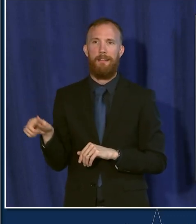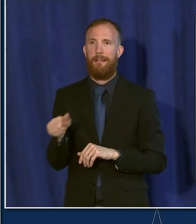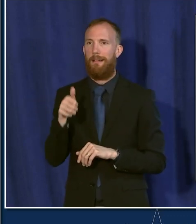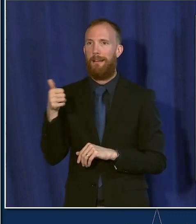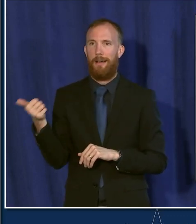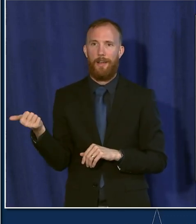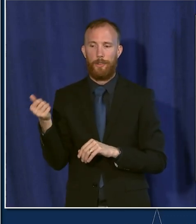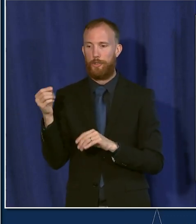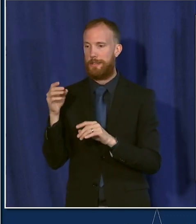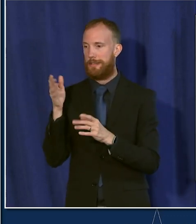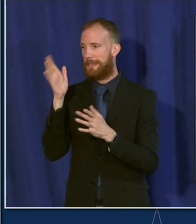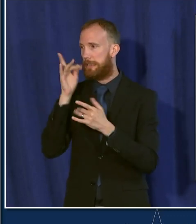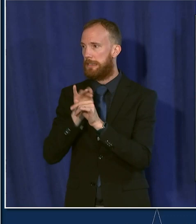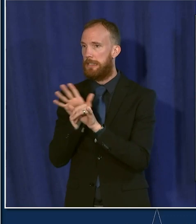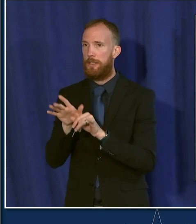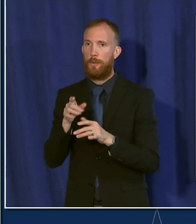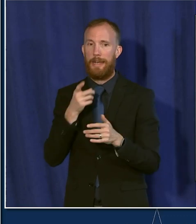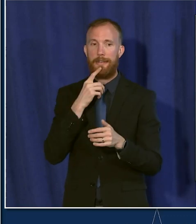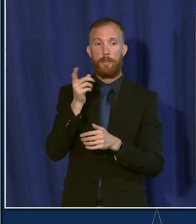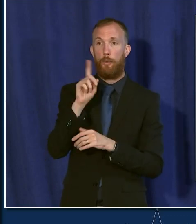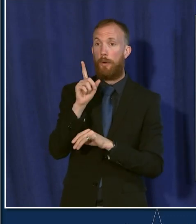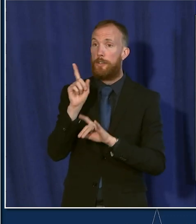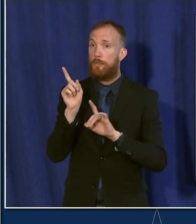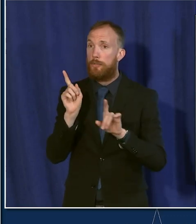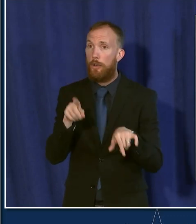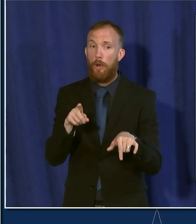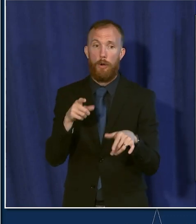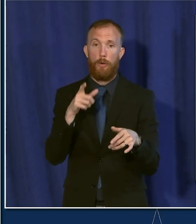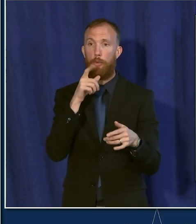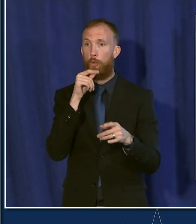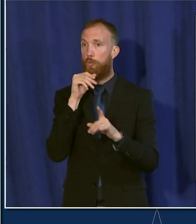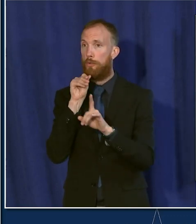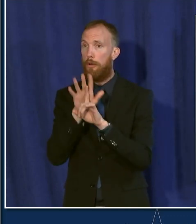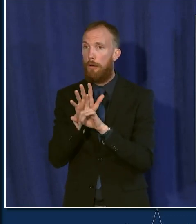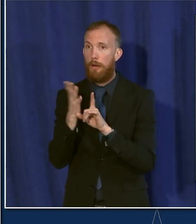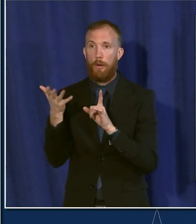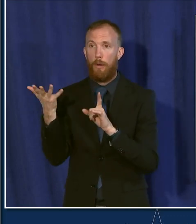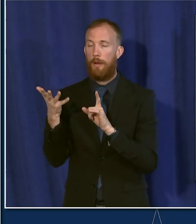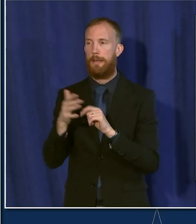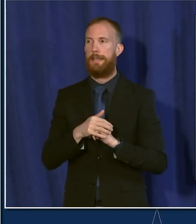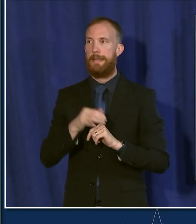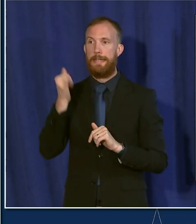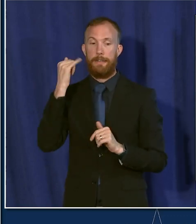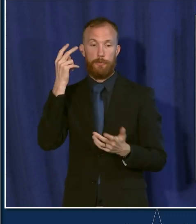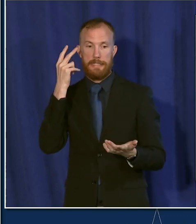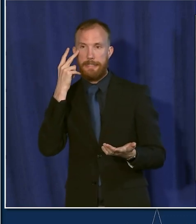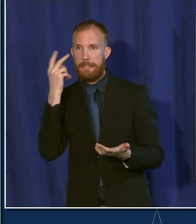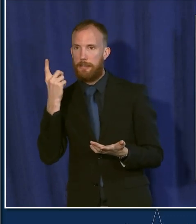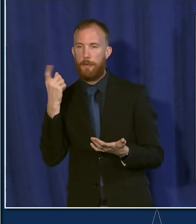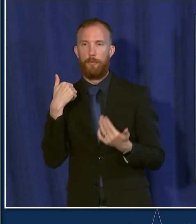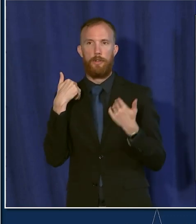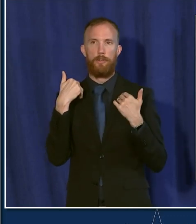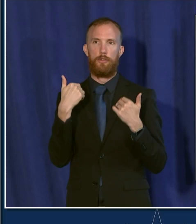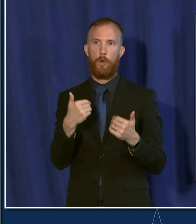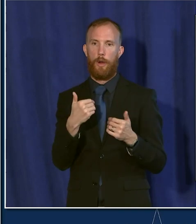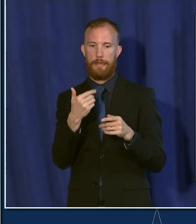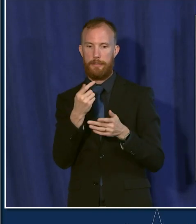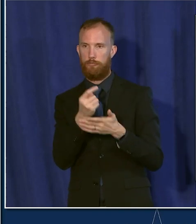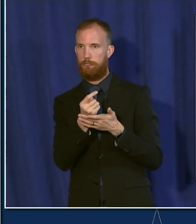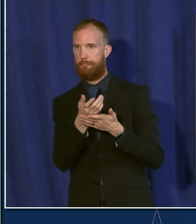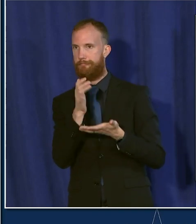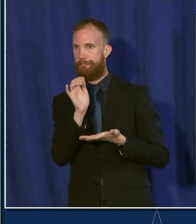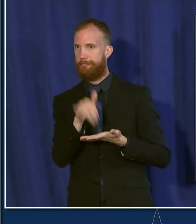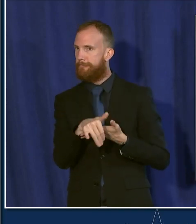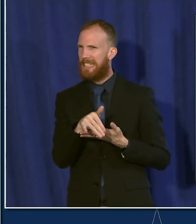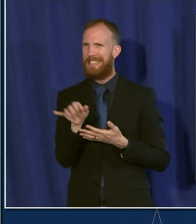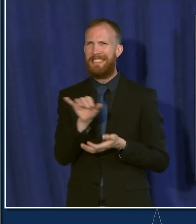asking people, where have you been? What were your exposures? If we see patterns of concern there, we treat it just as we would any other exposure. So I'm really